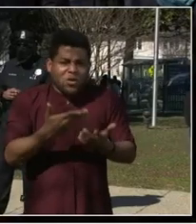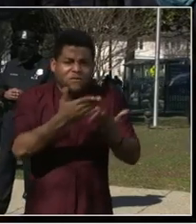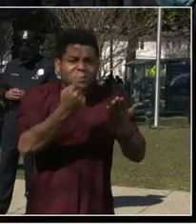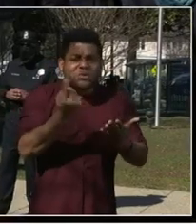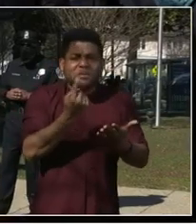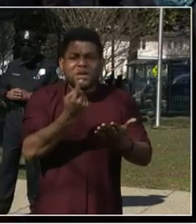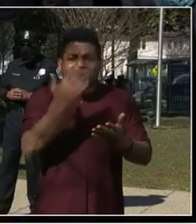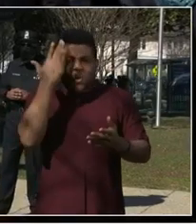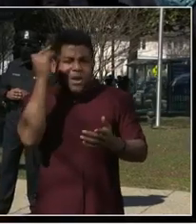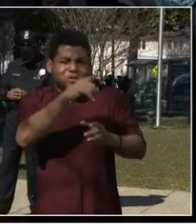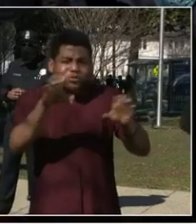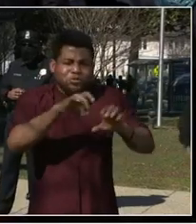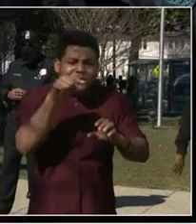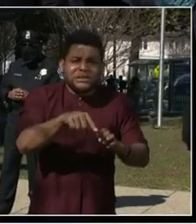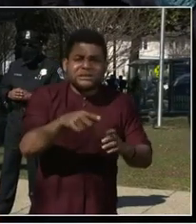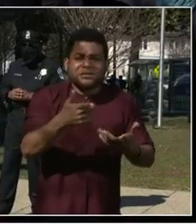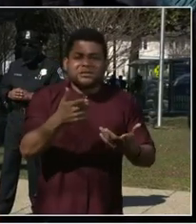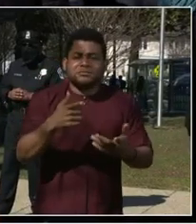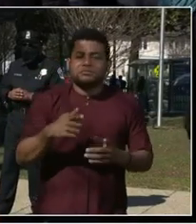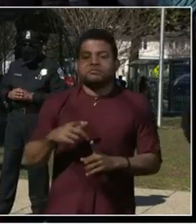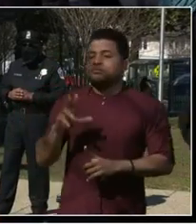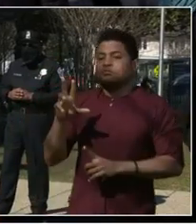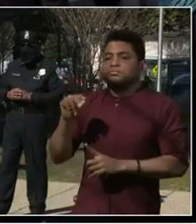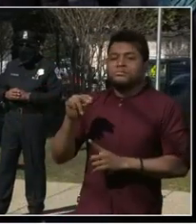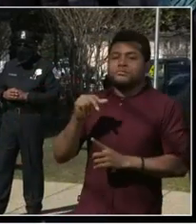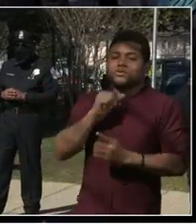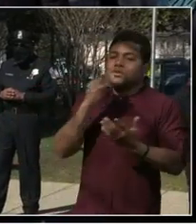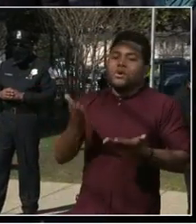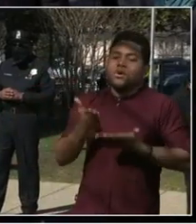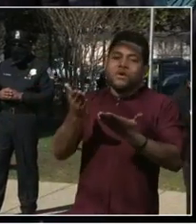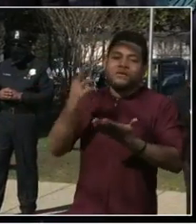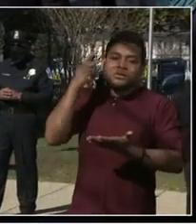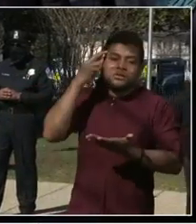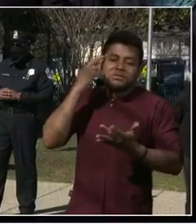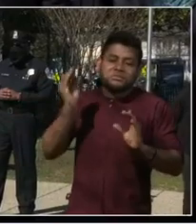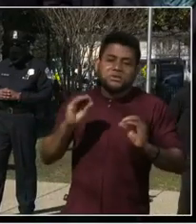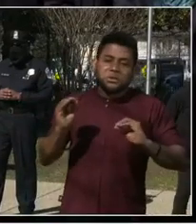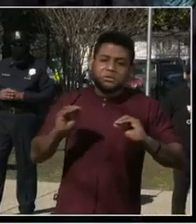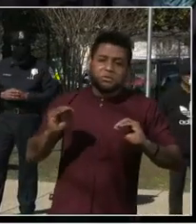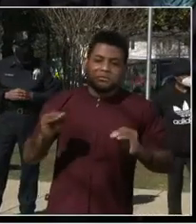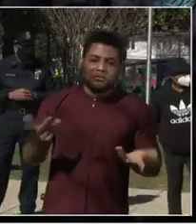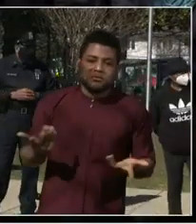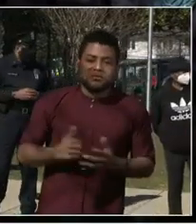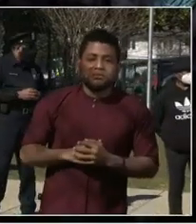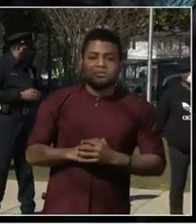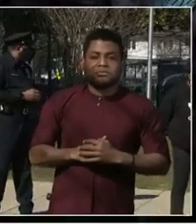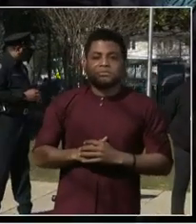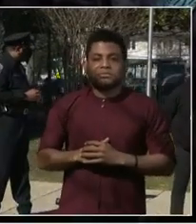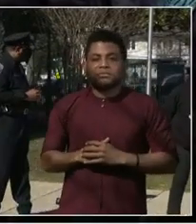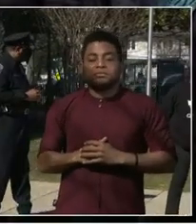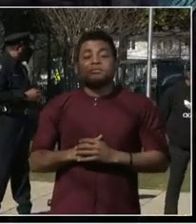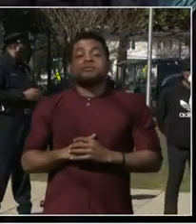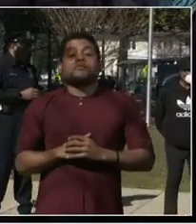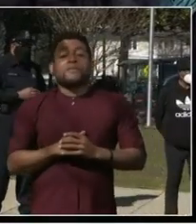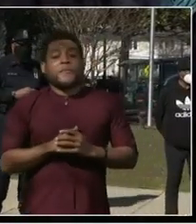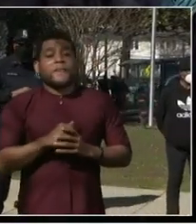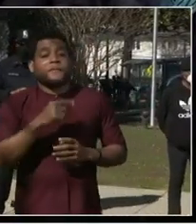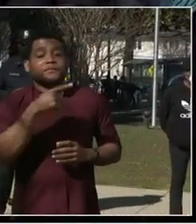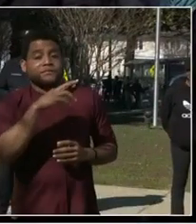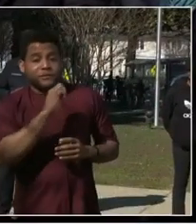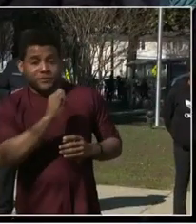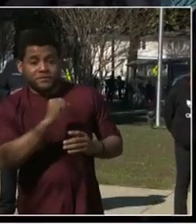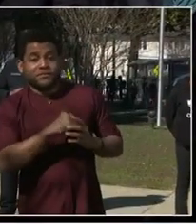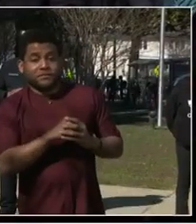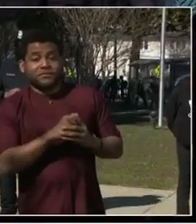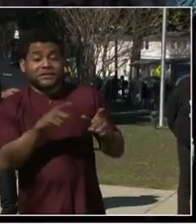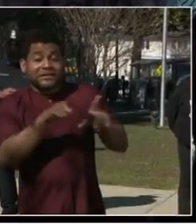why he was doing this? Yeah, well, he has not offered a motive. Evan? I guess this goes along those lines, but I wonder